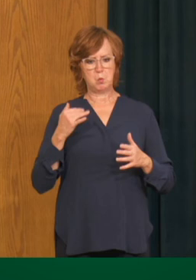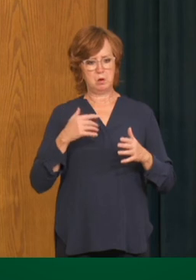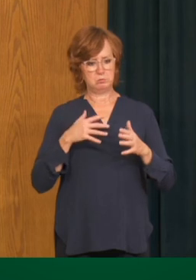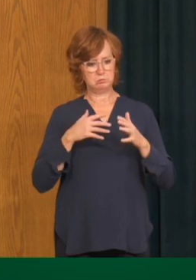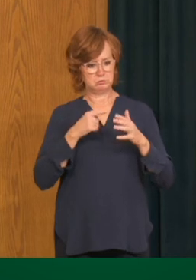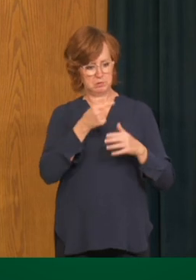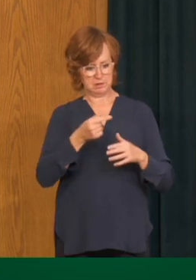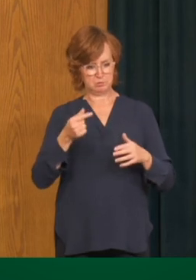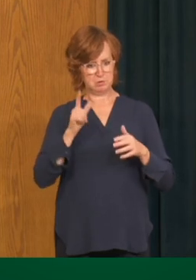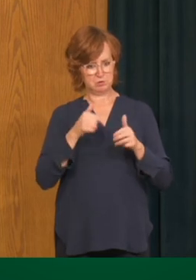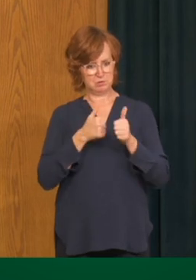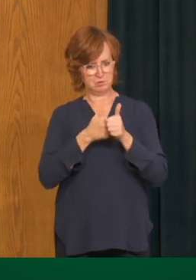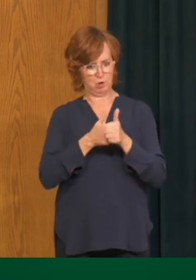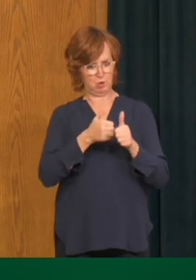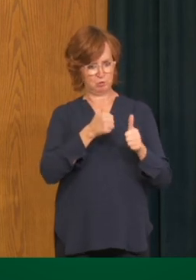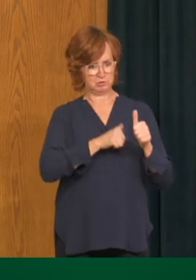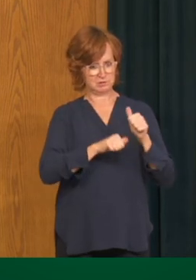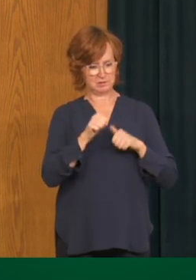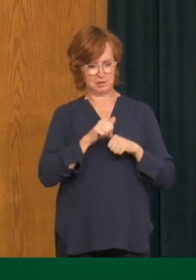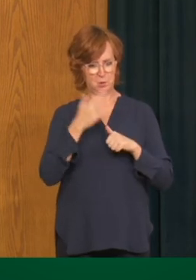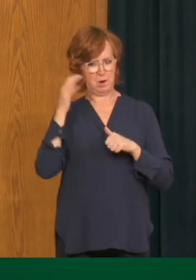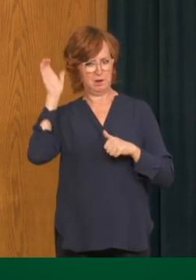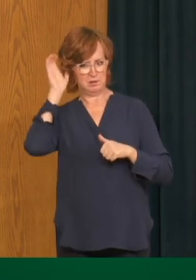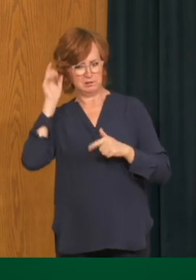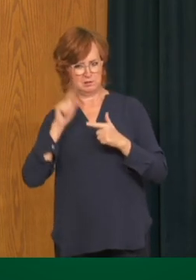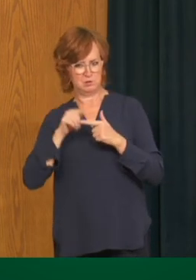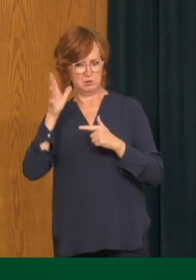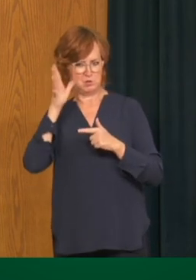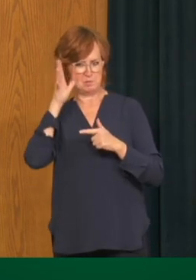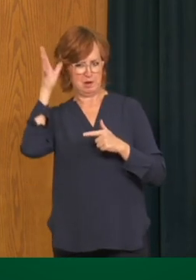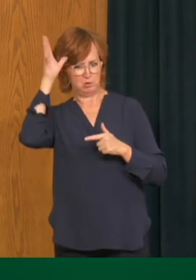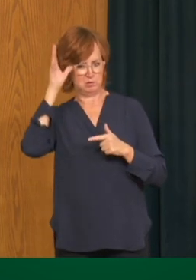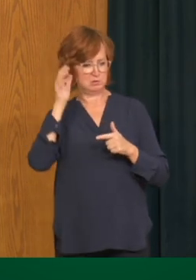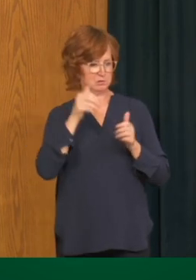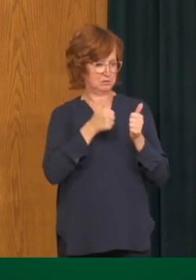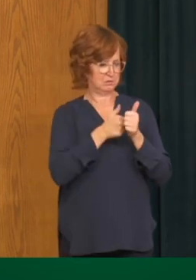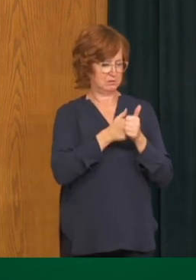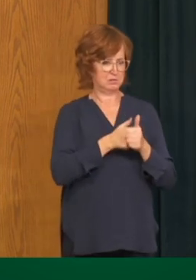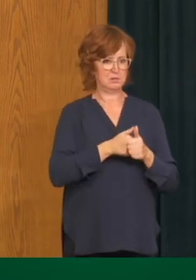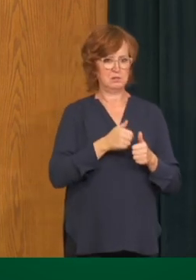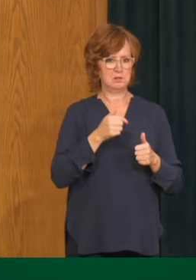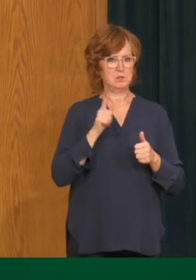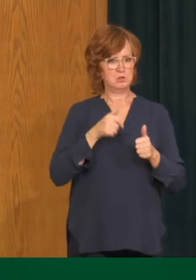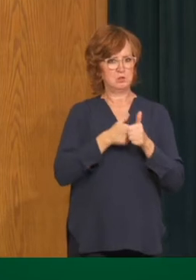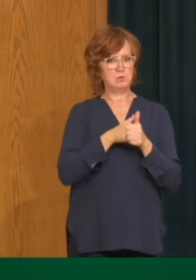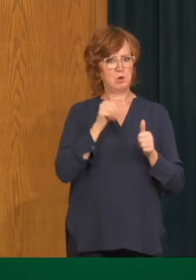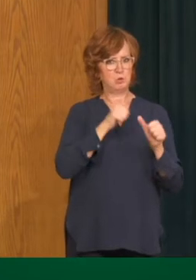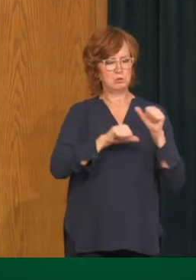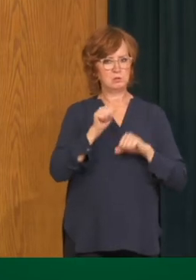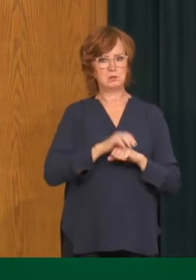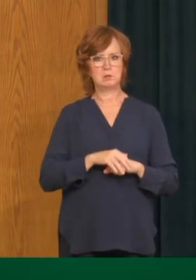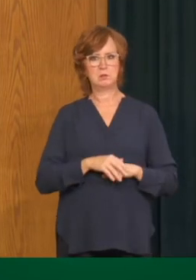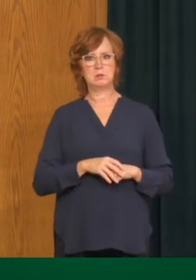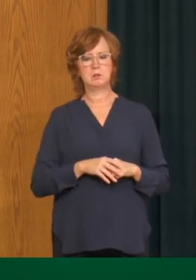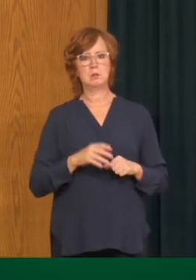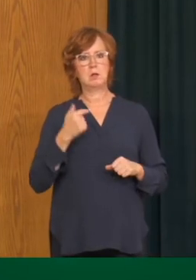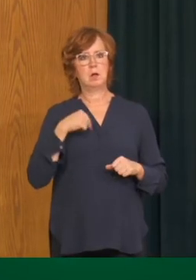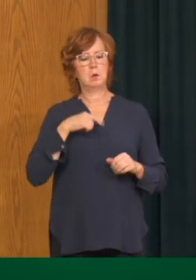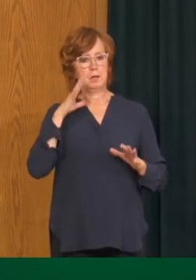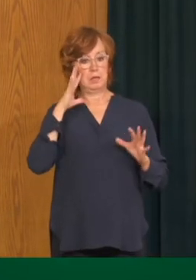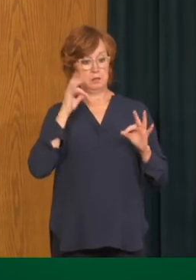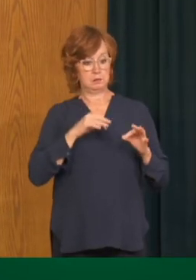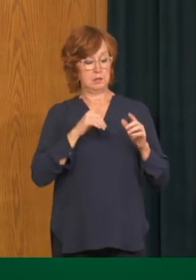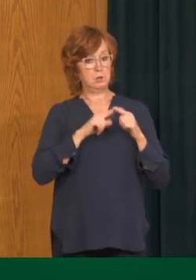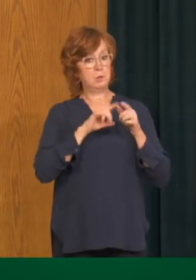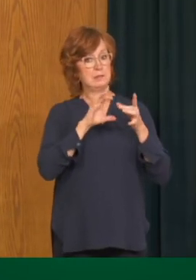policies supposed to be based on science and public health advice? The decision around the testing is one that